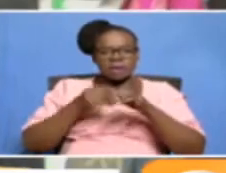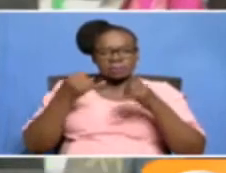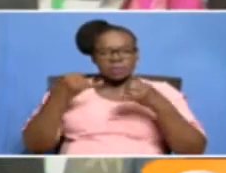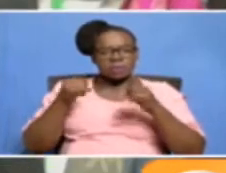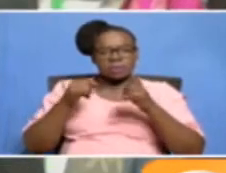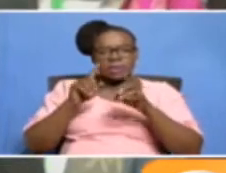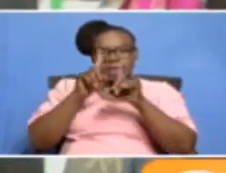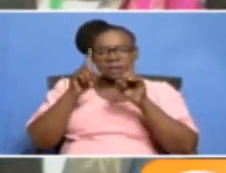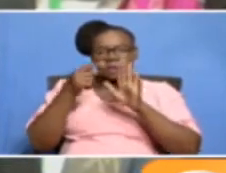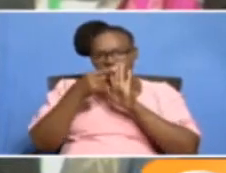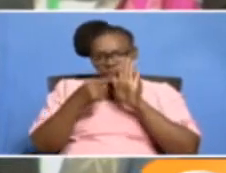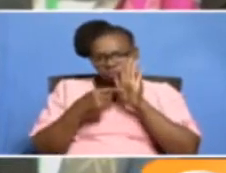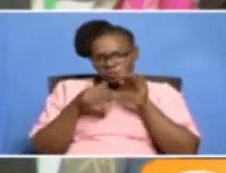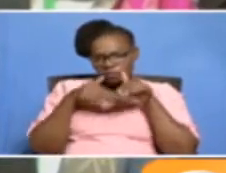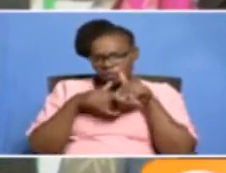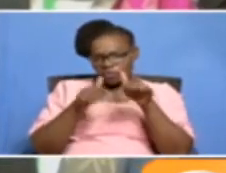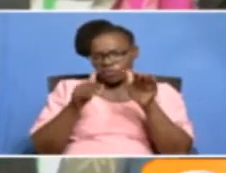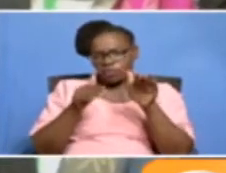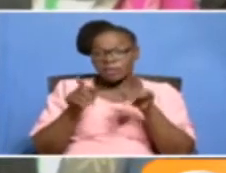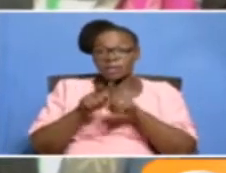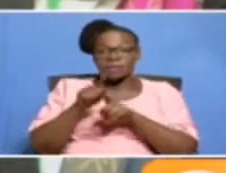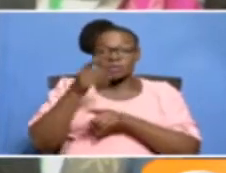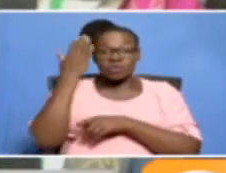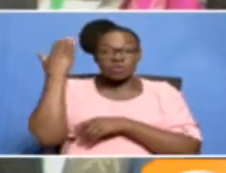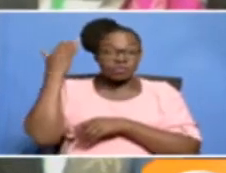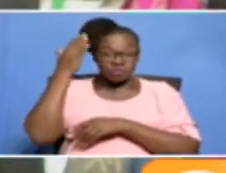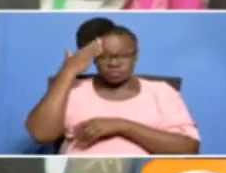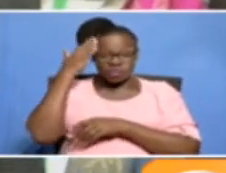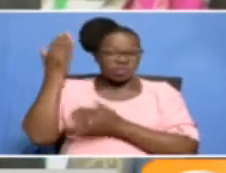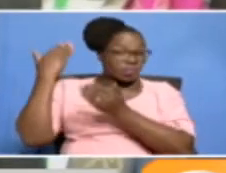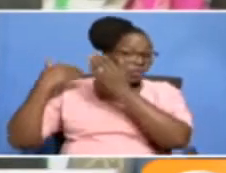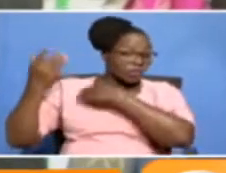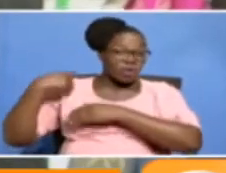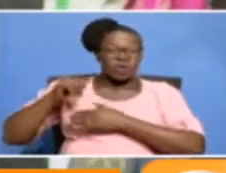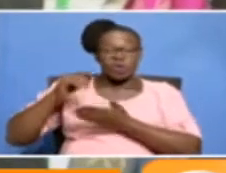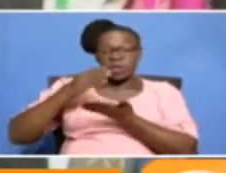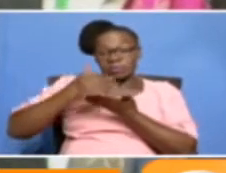rules. In the past, as you already know, we have even dismissed some and deregistered some.